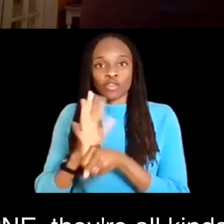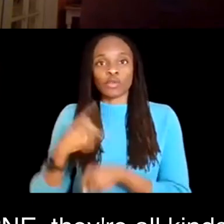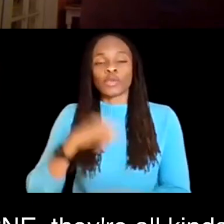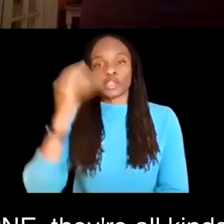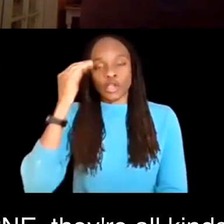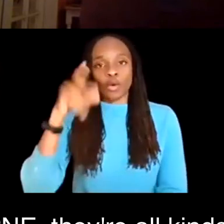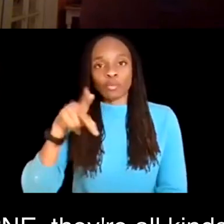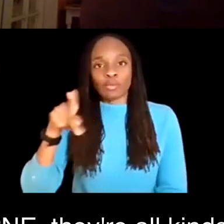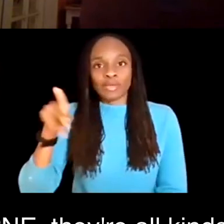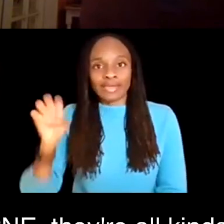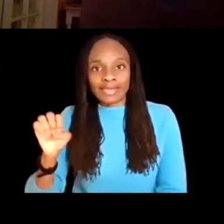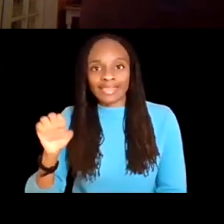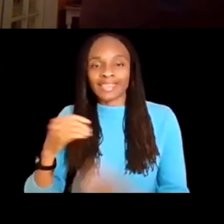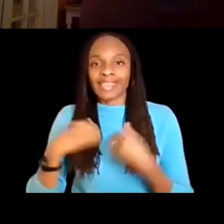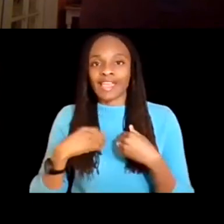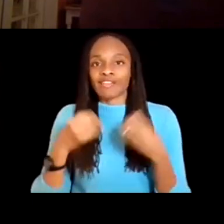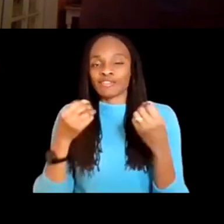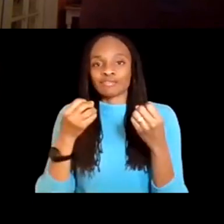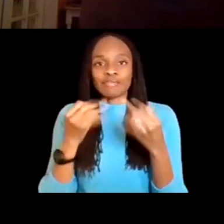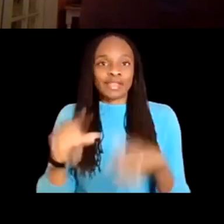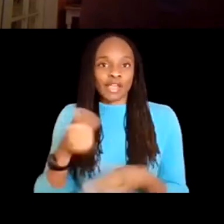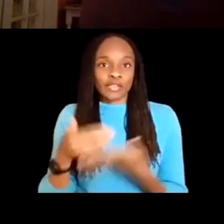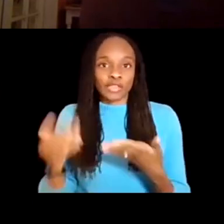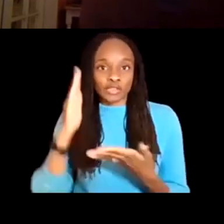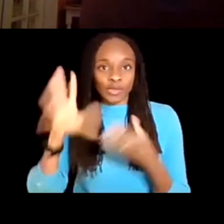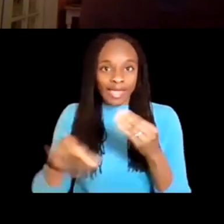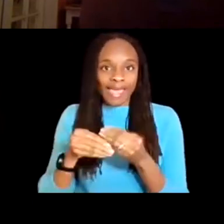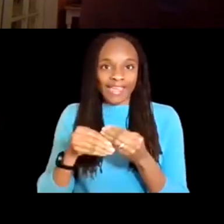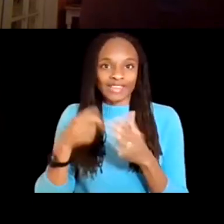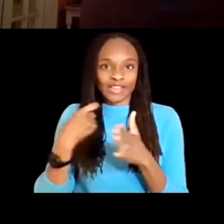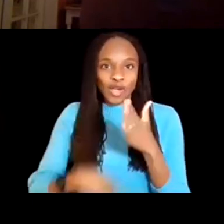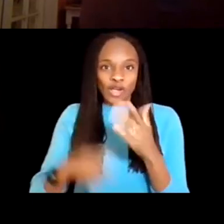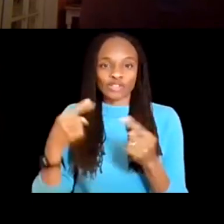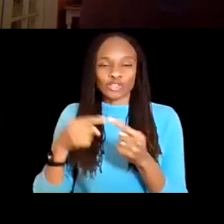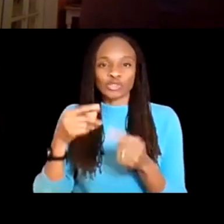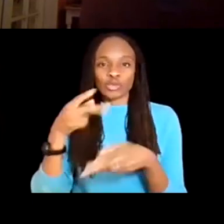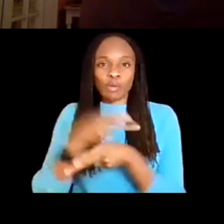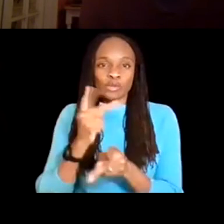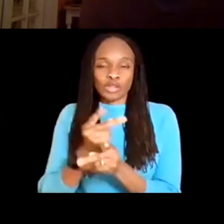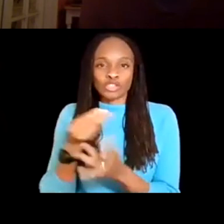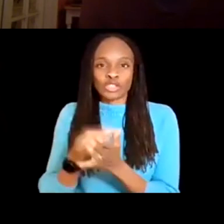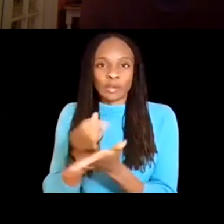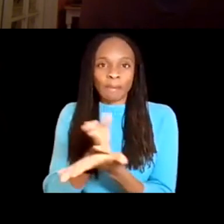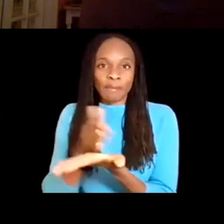kinds of things that are going to add cost to a production budget. That's just a given.